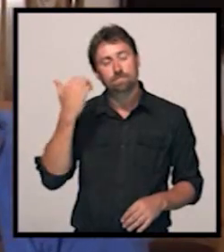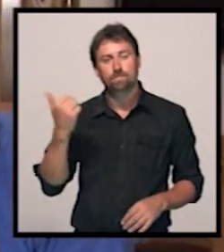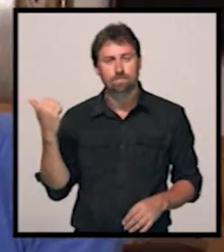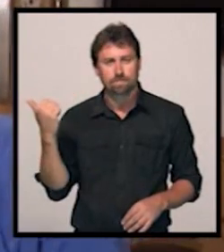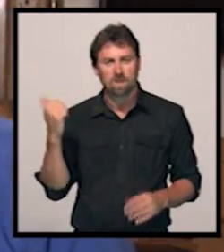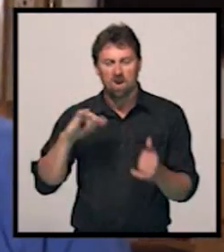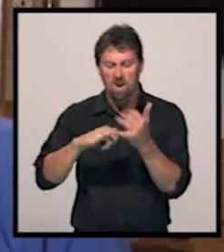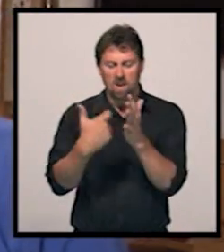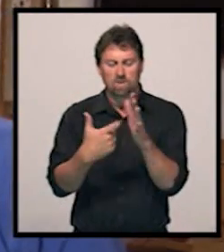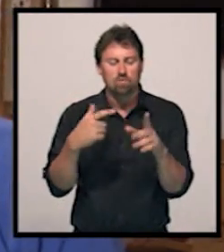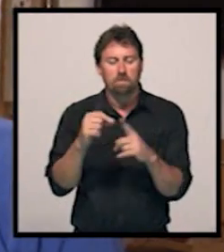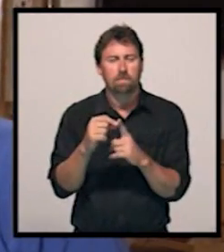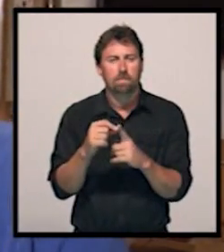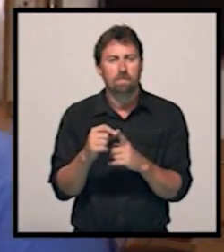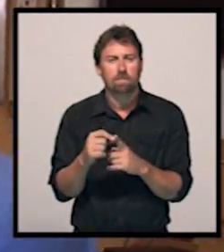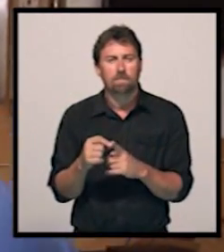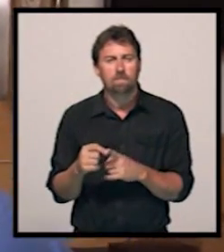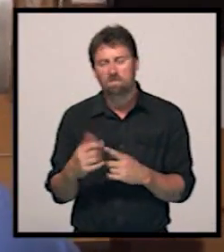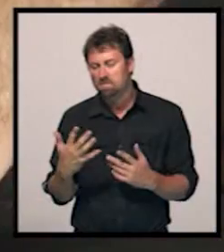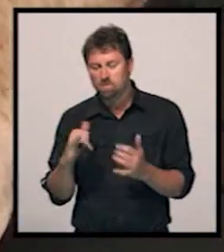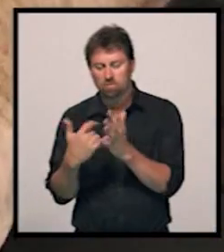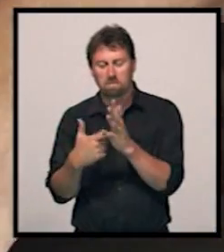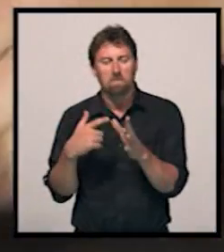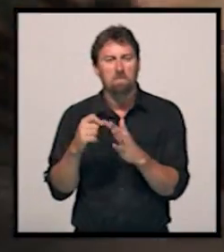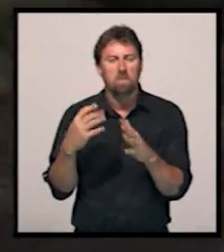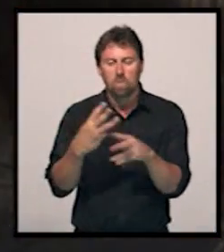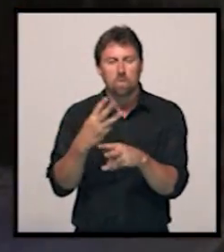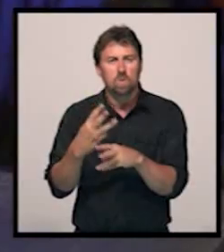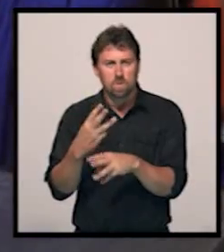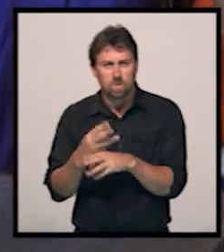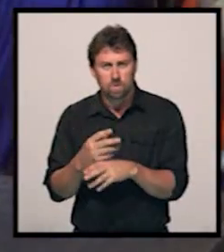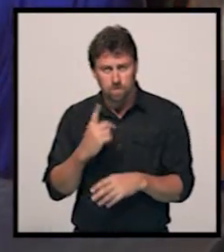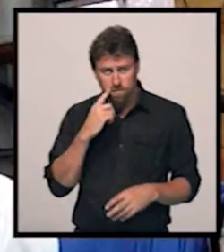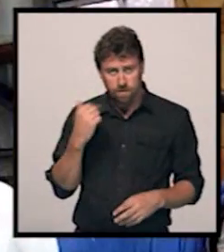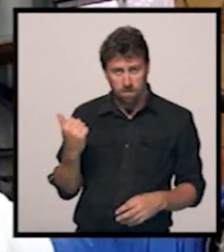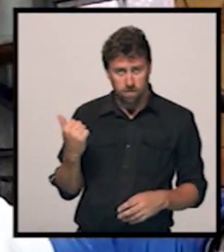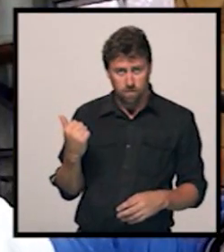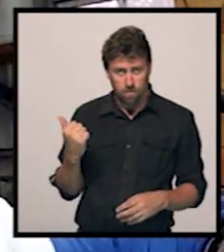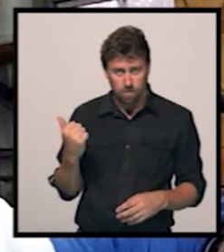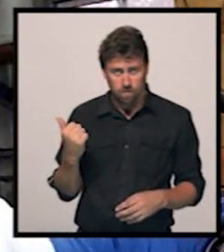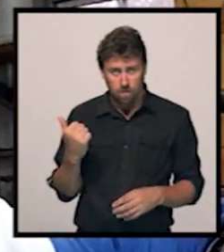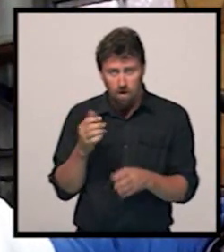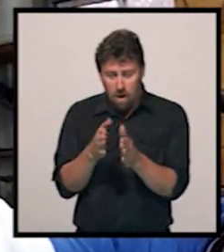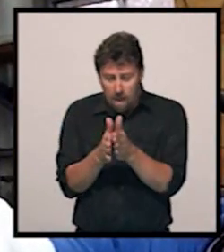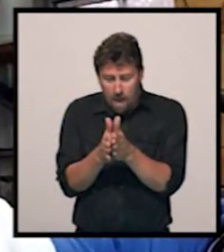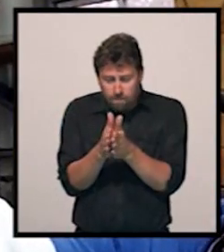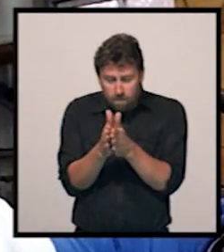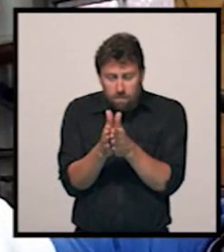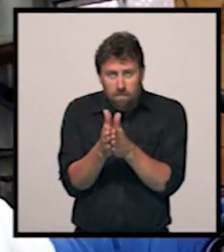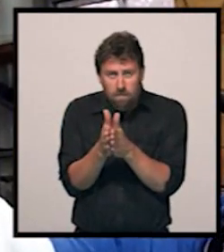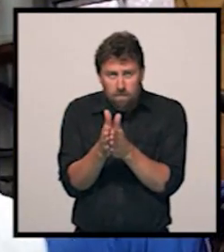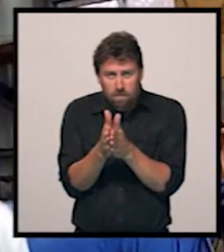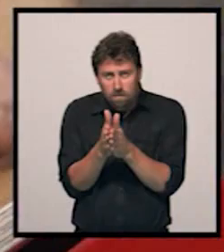scrap from the box you're making and set your blade height so it's just about